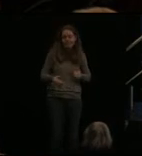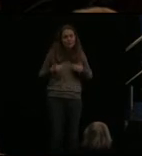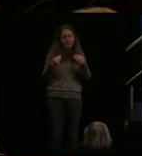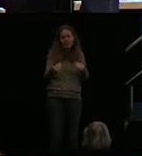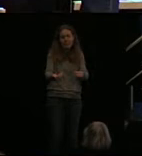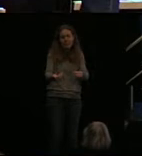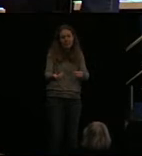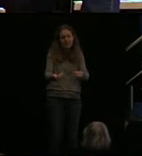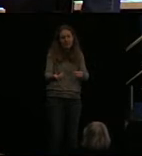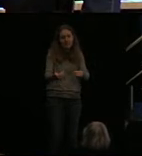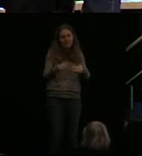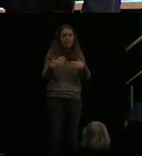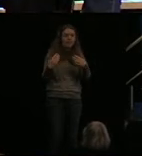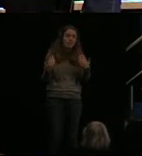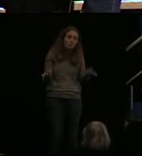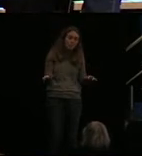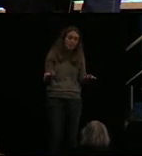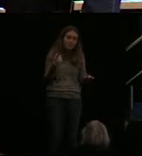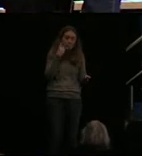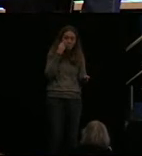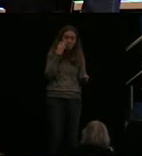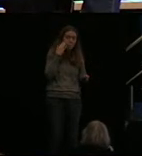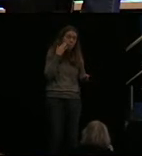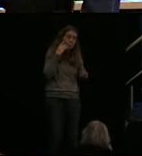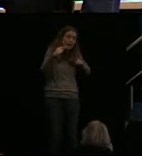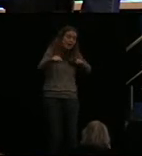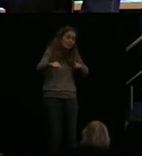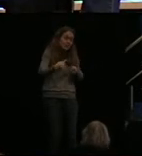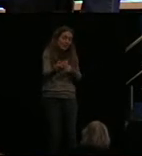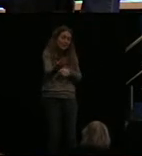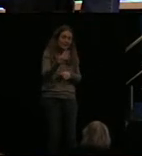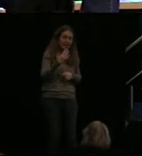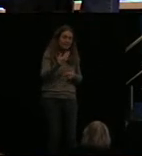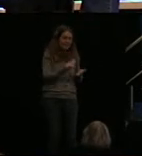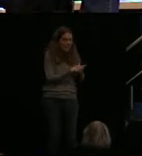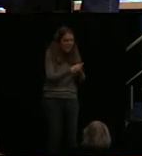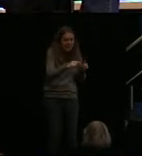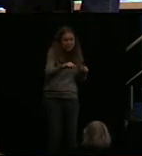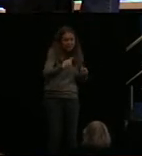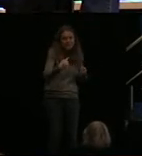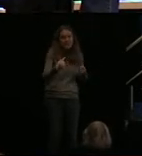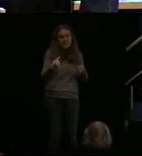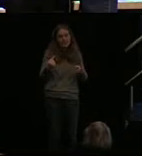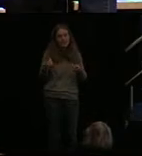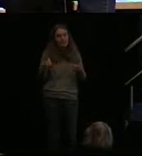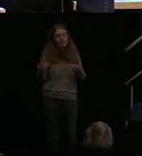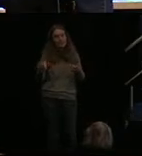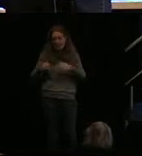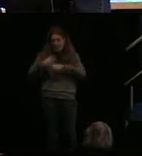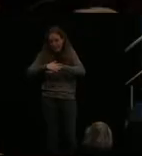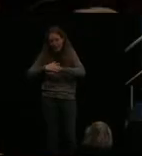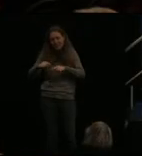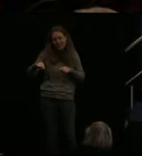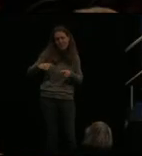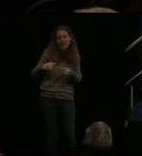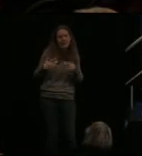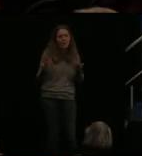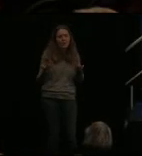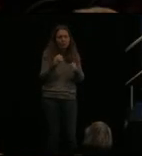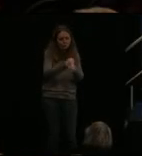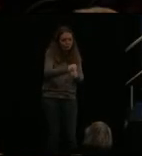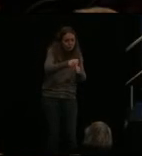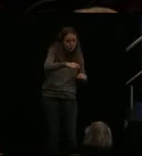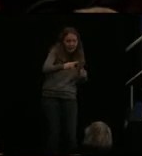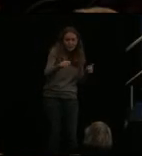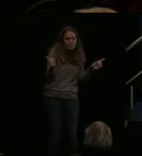forward. Rather, when challenge comes, be it financial challenge, be it a challenge in our marriage or a challenge in church